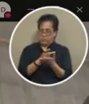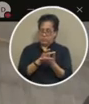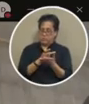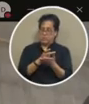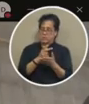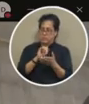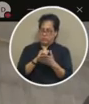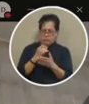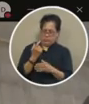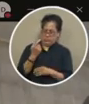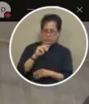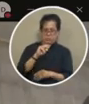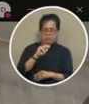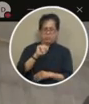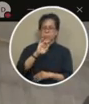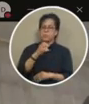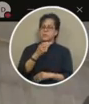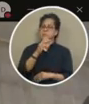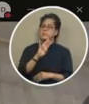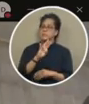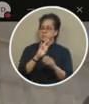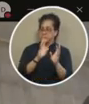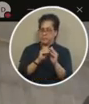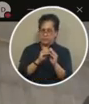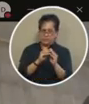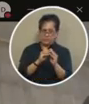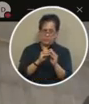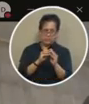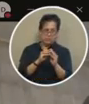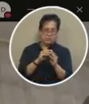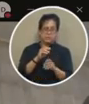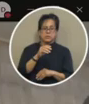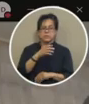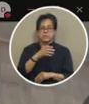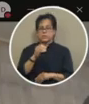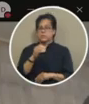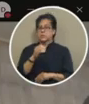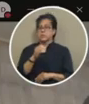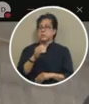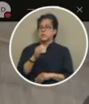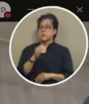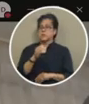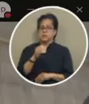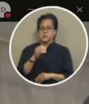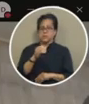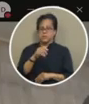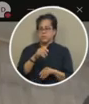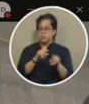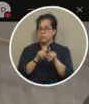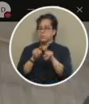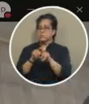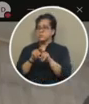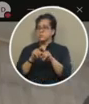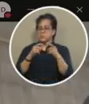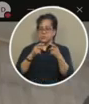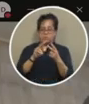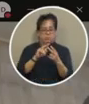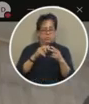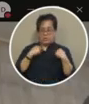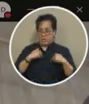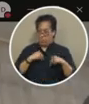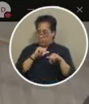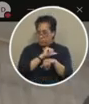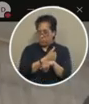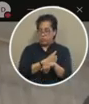last March 17th meeting. Since then, there have been additional restrictions that were added either by the health authority or